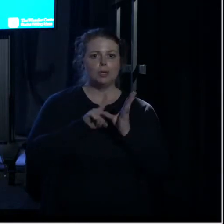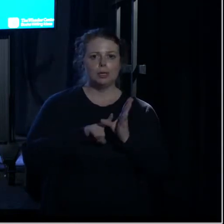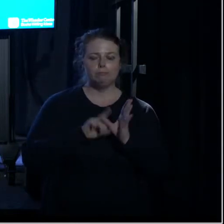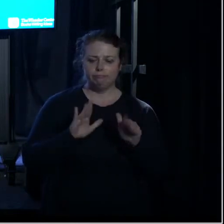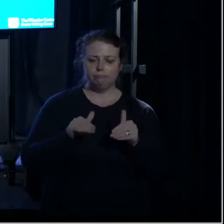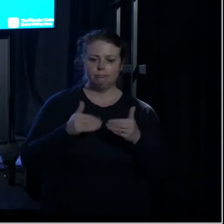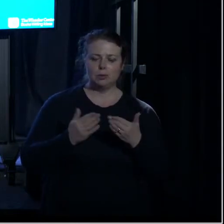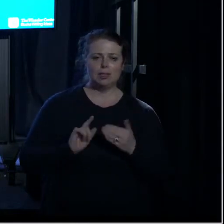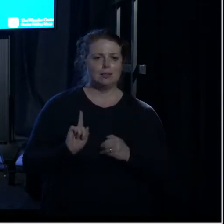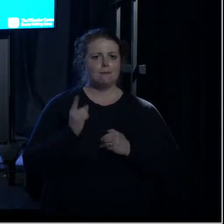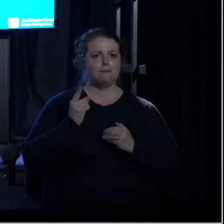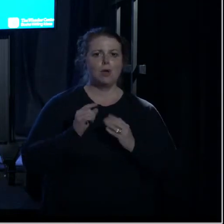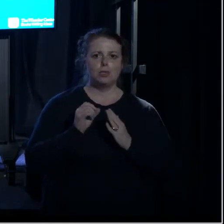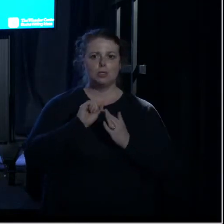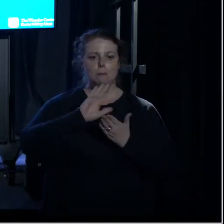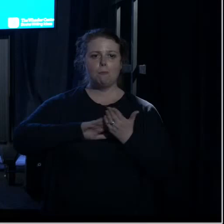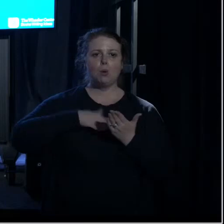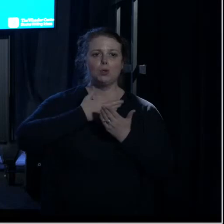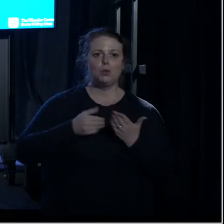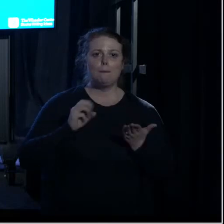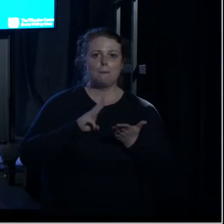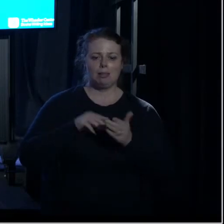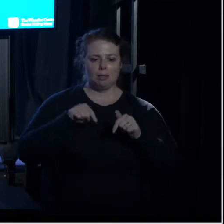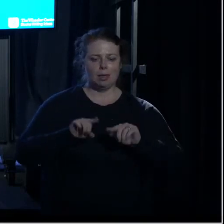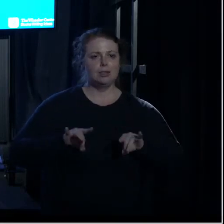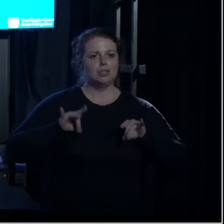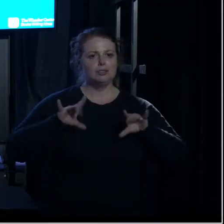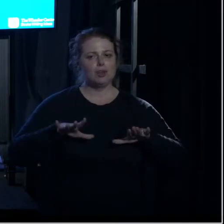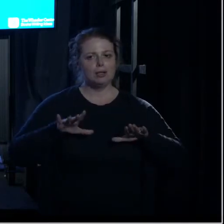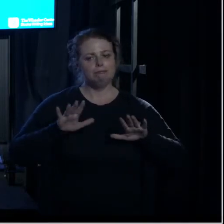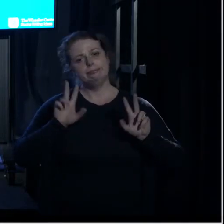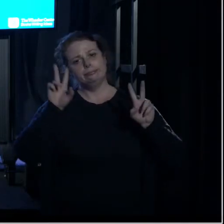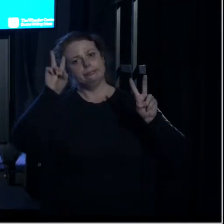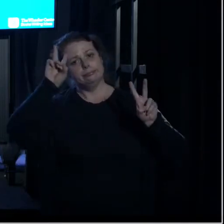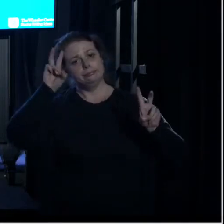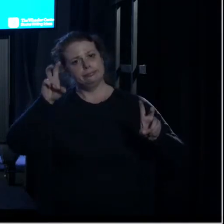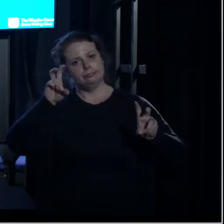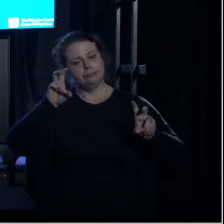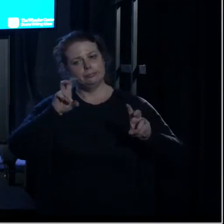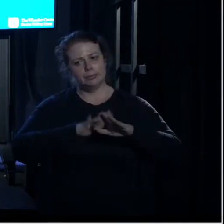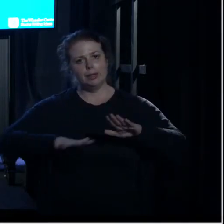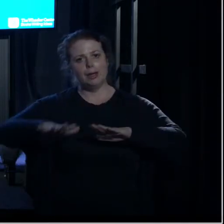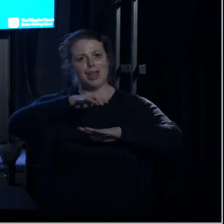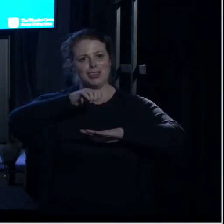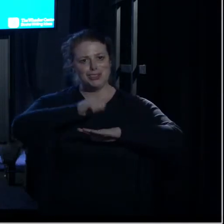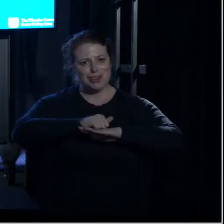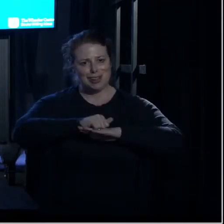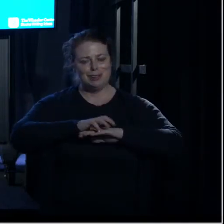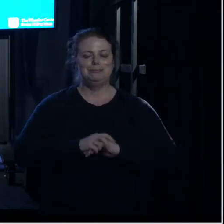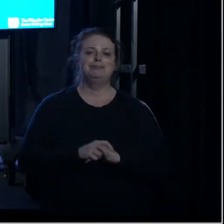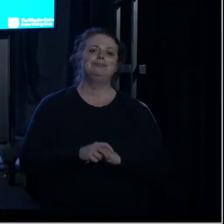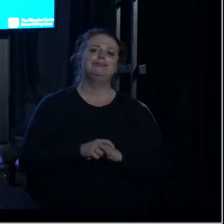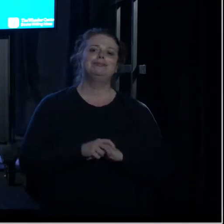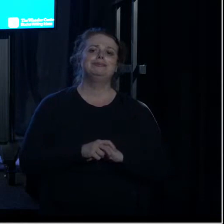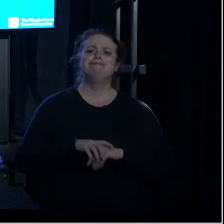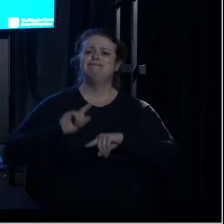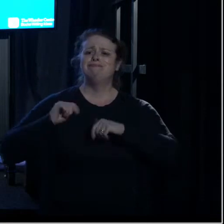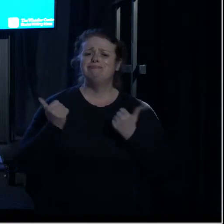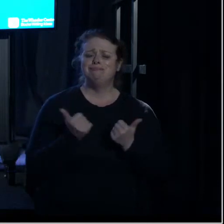inaugural Poetry Month here in Australia, here in so-called Australia. There's heaps happening across this